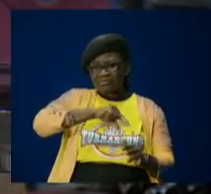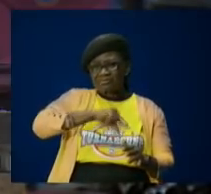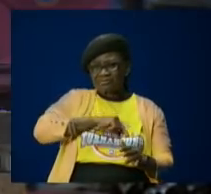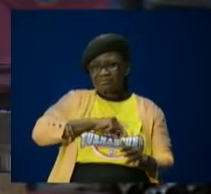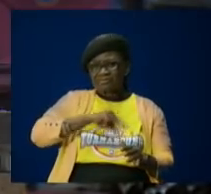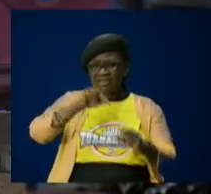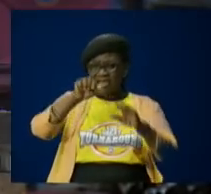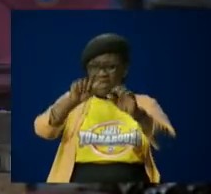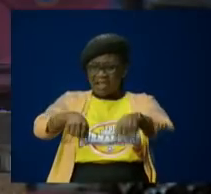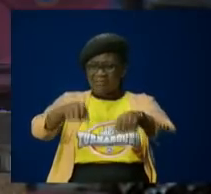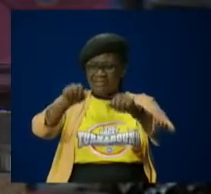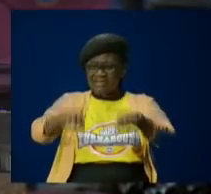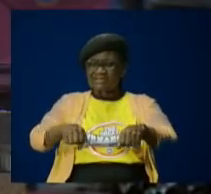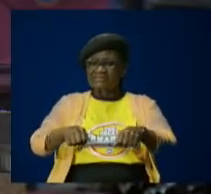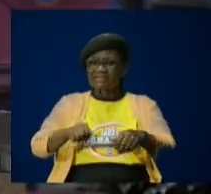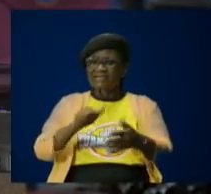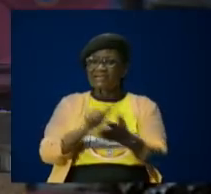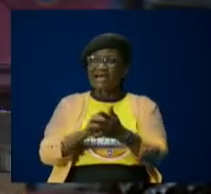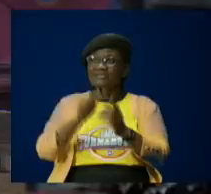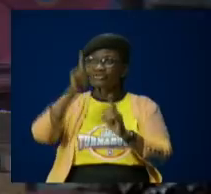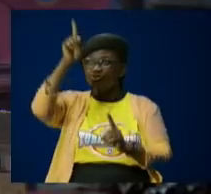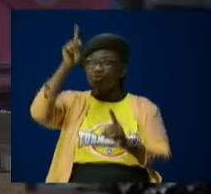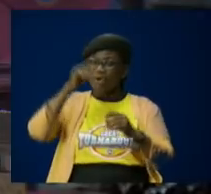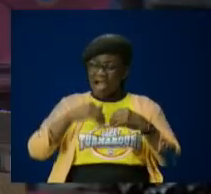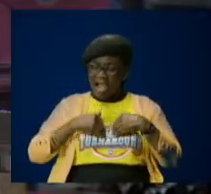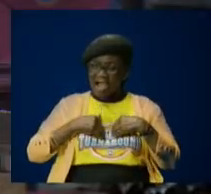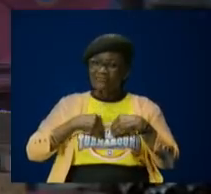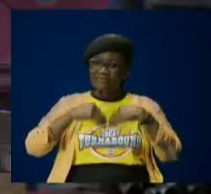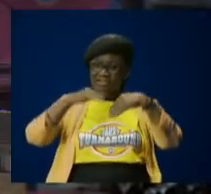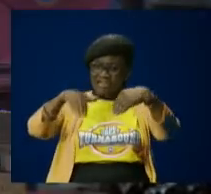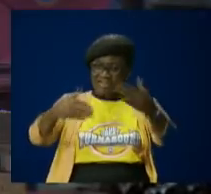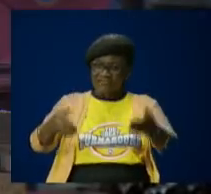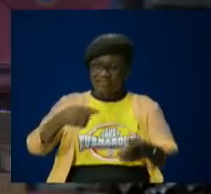abilities you have given me that I don't know I have,